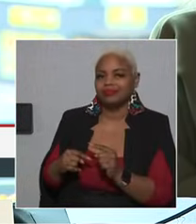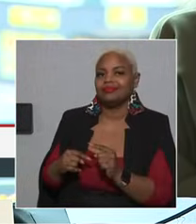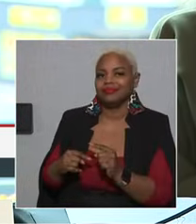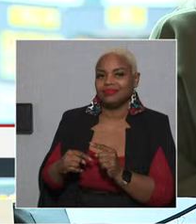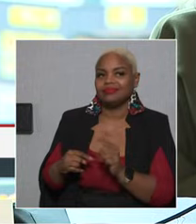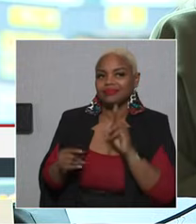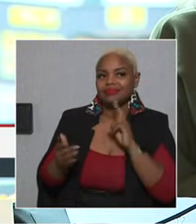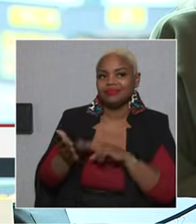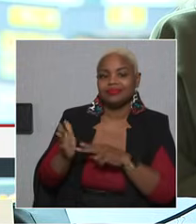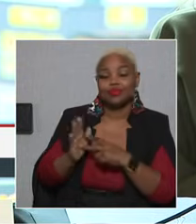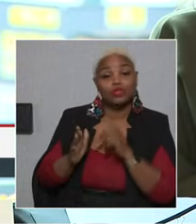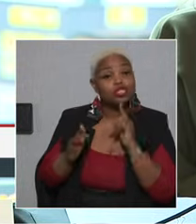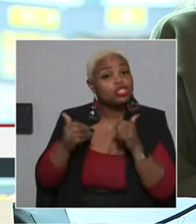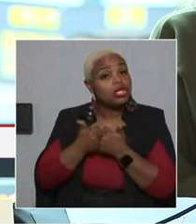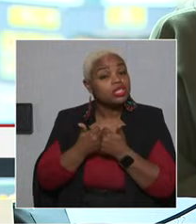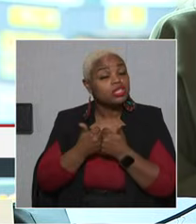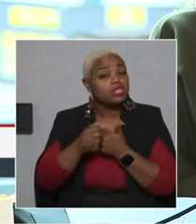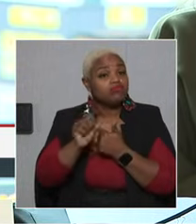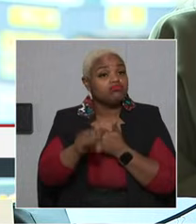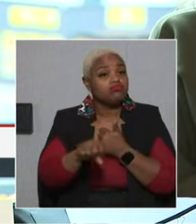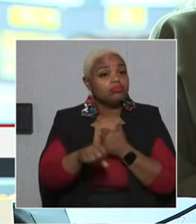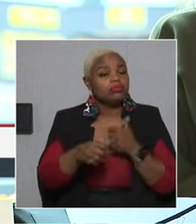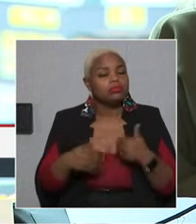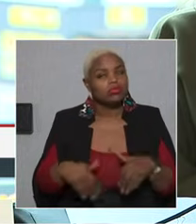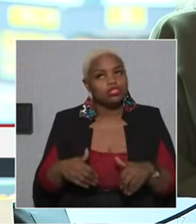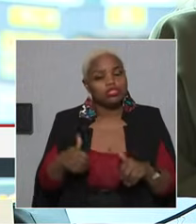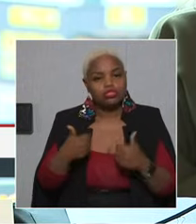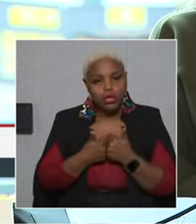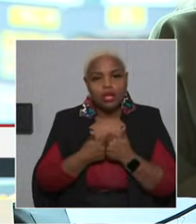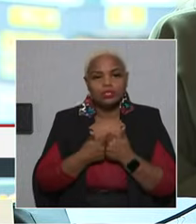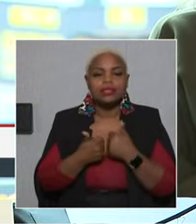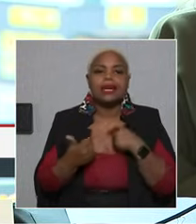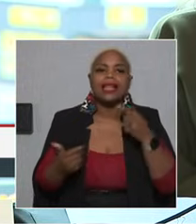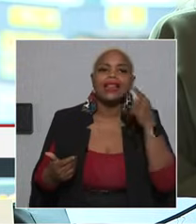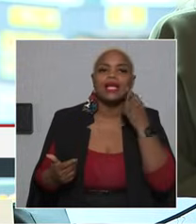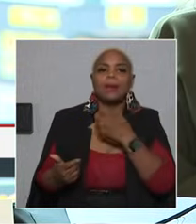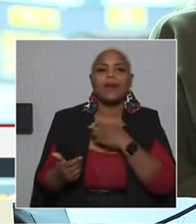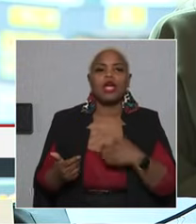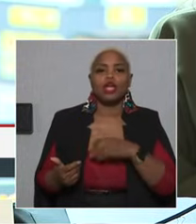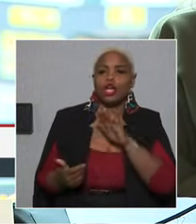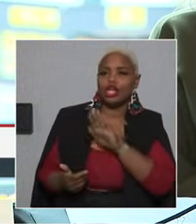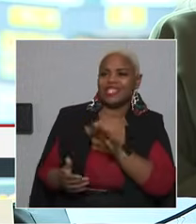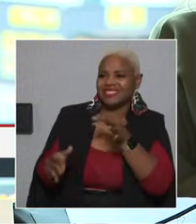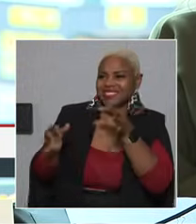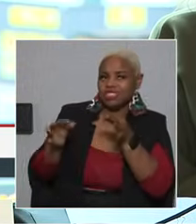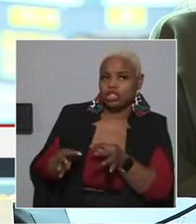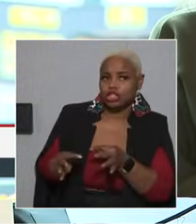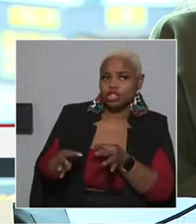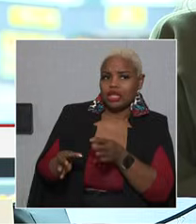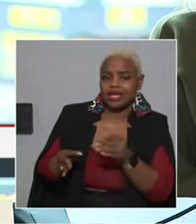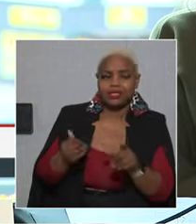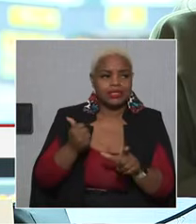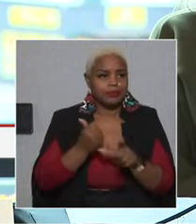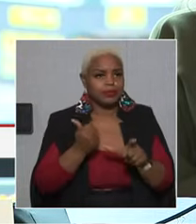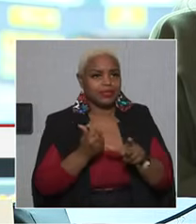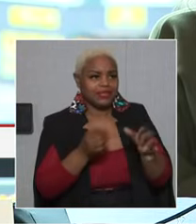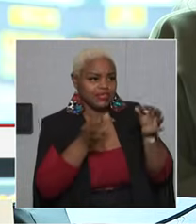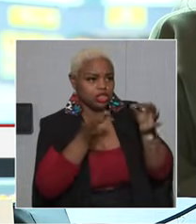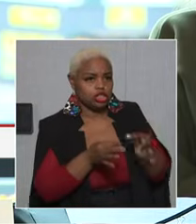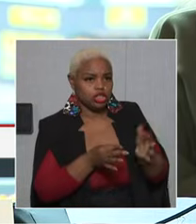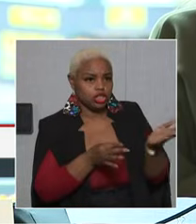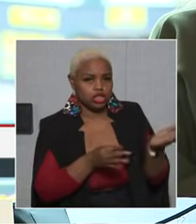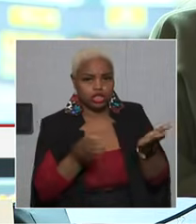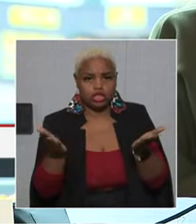very challenging, but I think the decisions that the mayor made, the decision that the relationships that we built with all